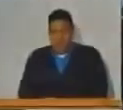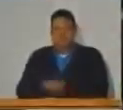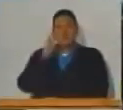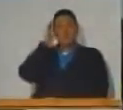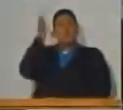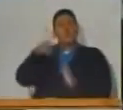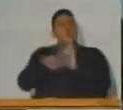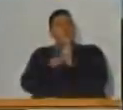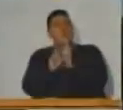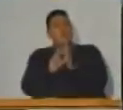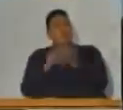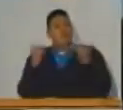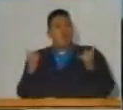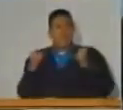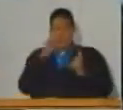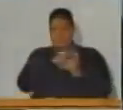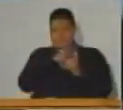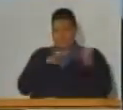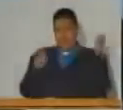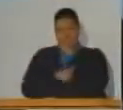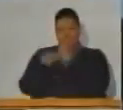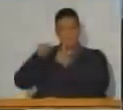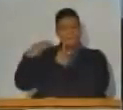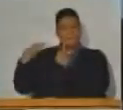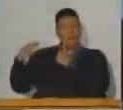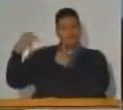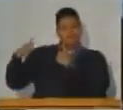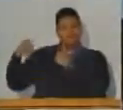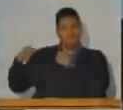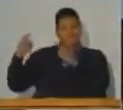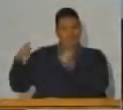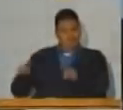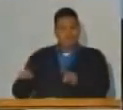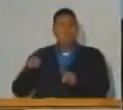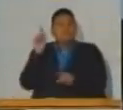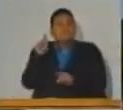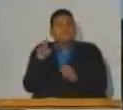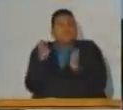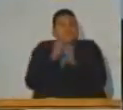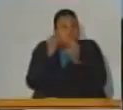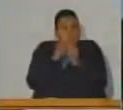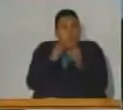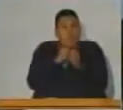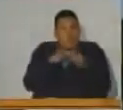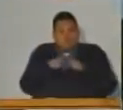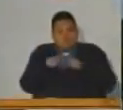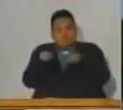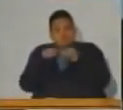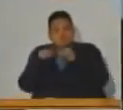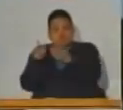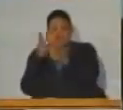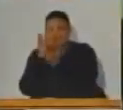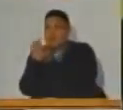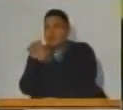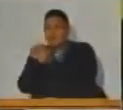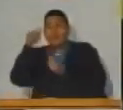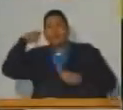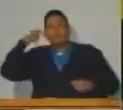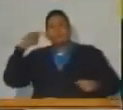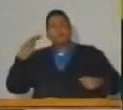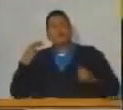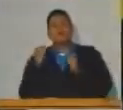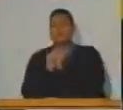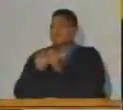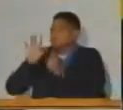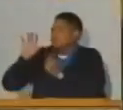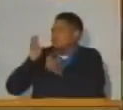of the benefits under the PATH program. There needs to be greater alignment of PATH with the social